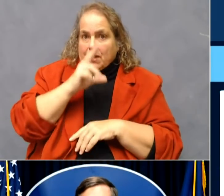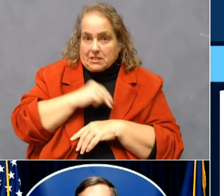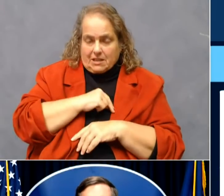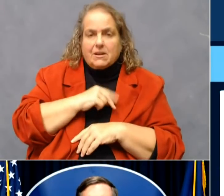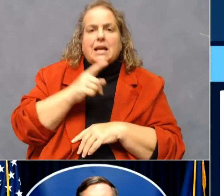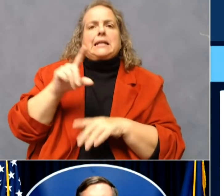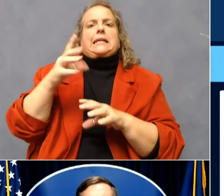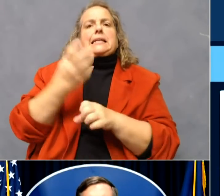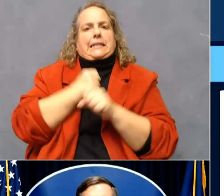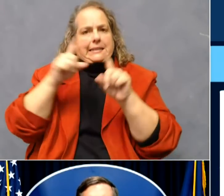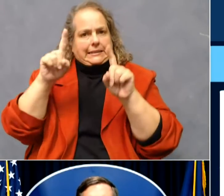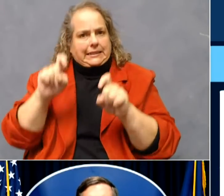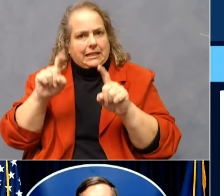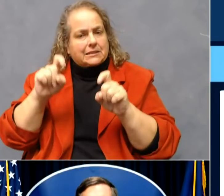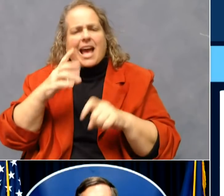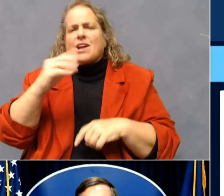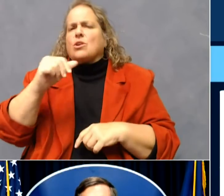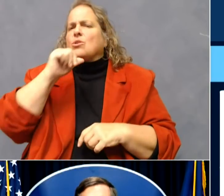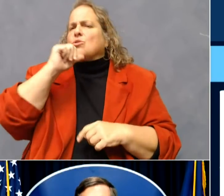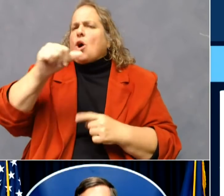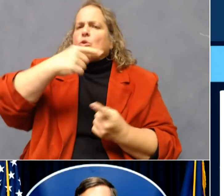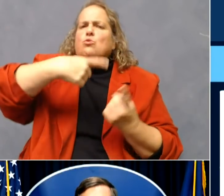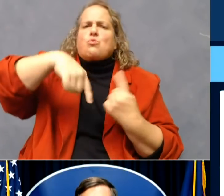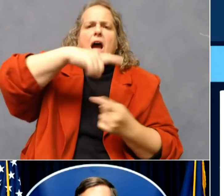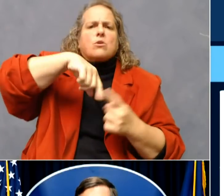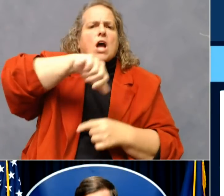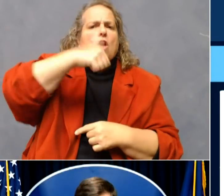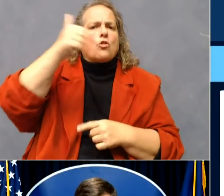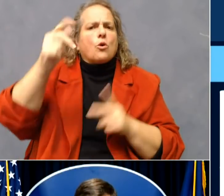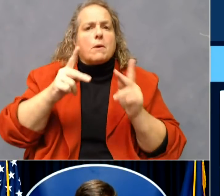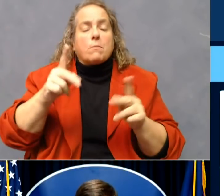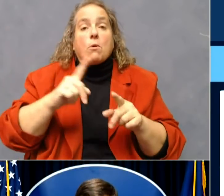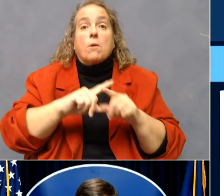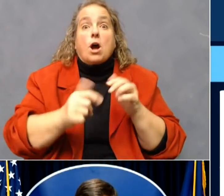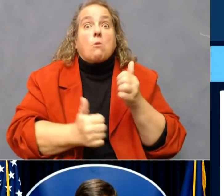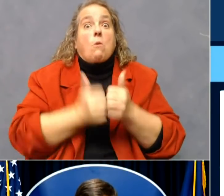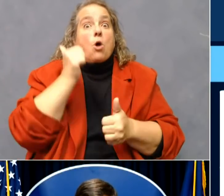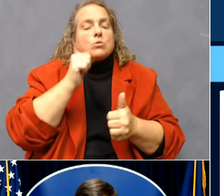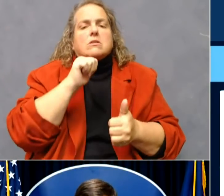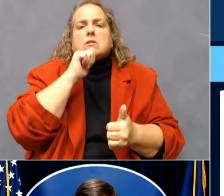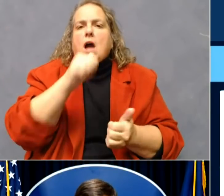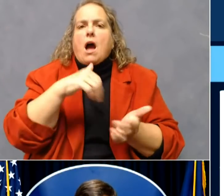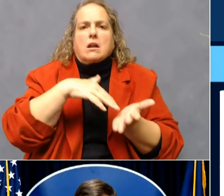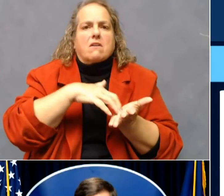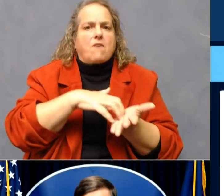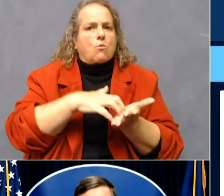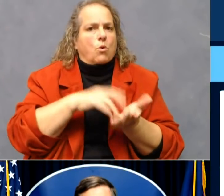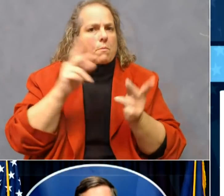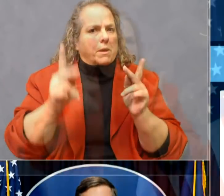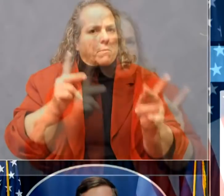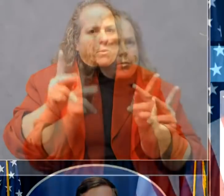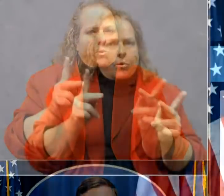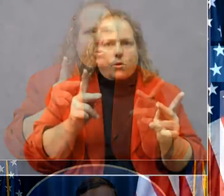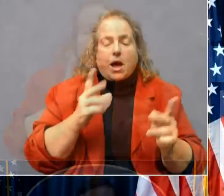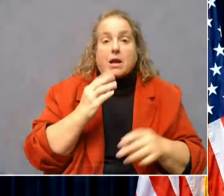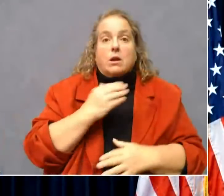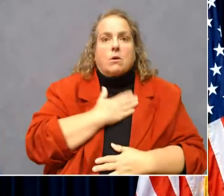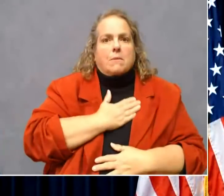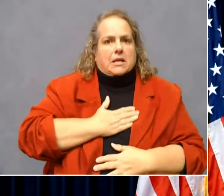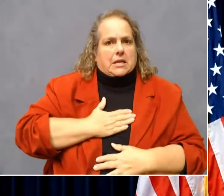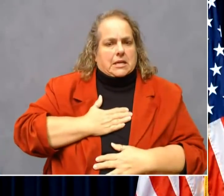but certainly don't go around those that are at risk. And please wear a mask.